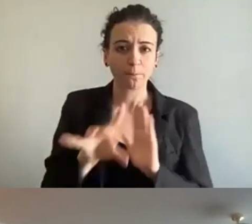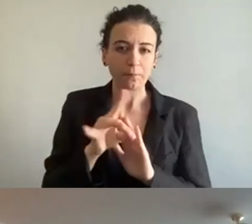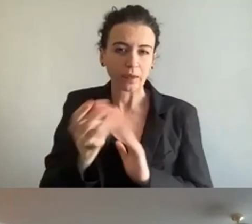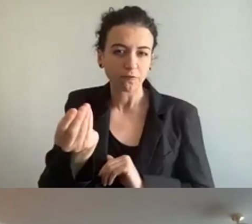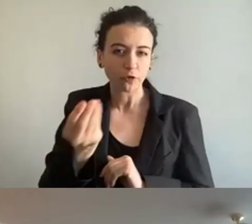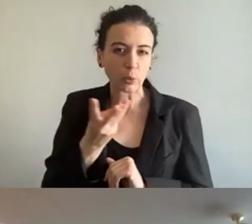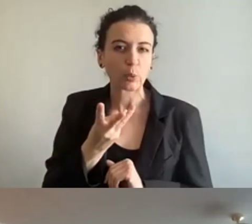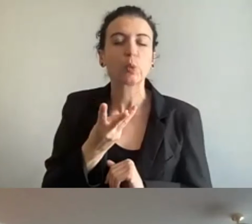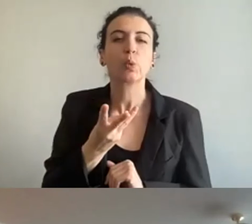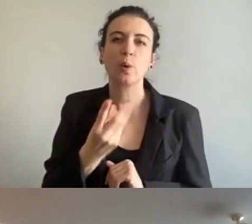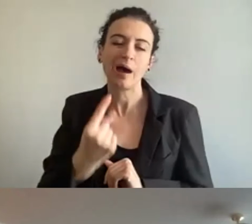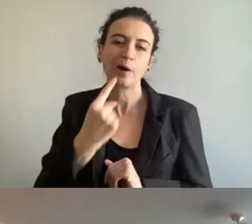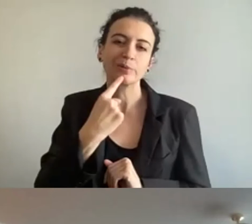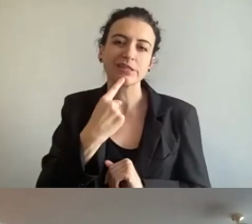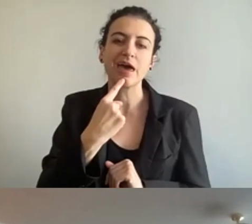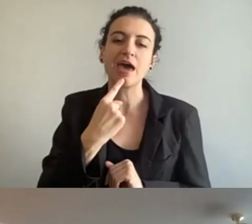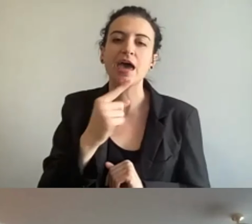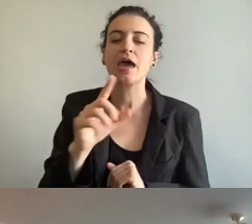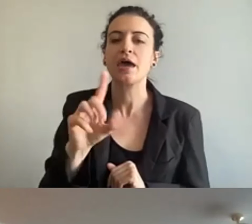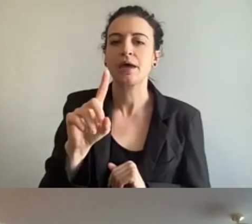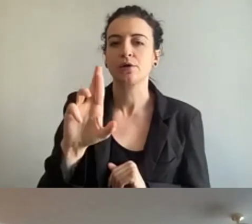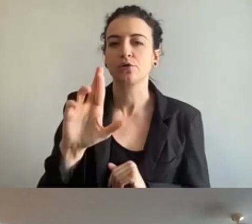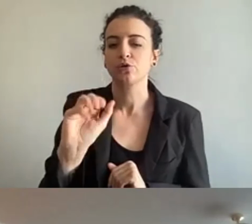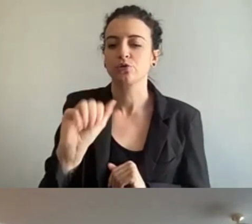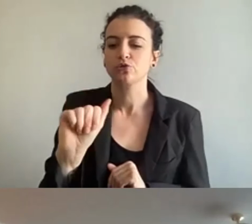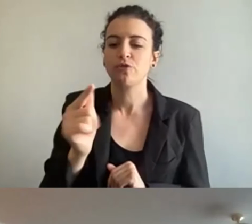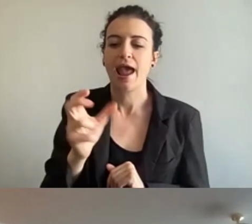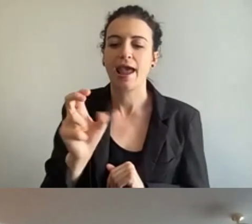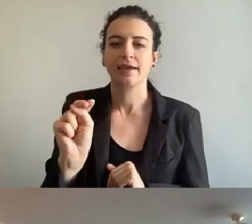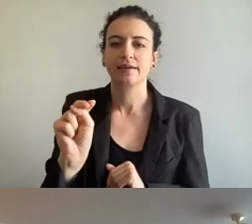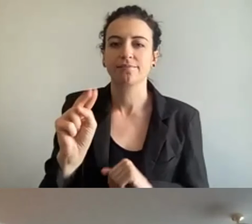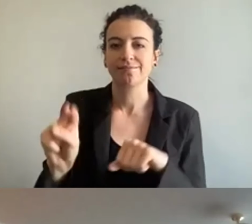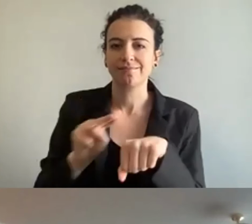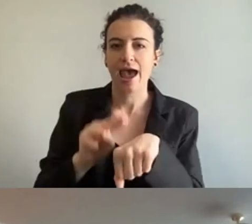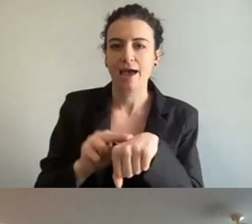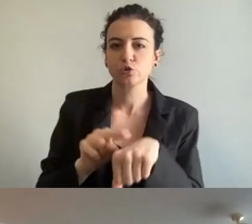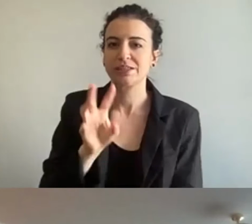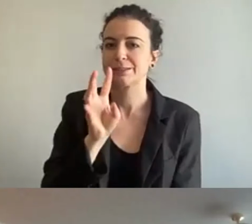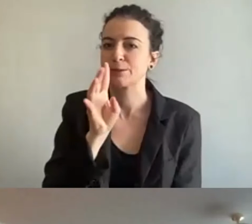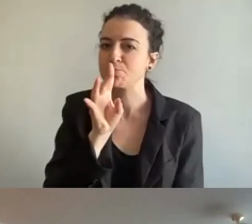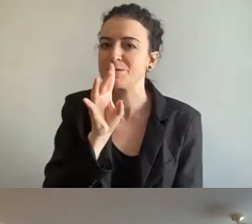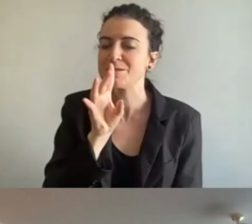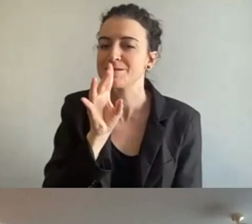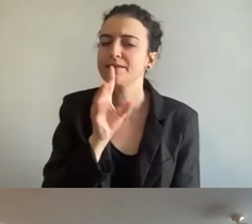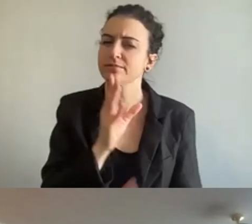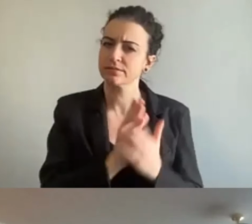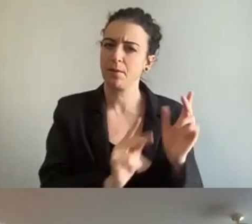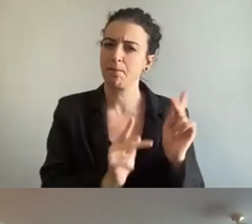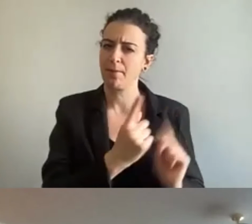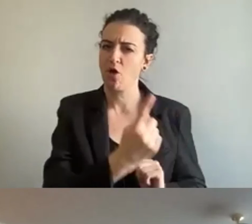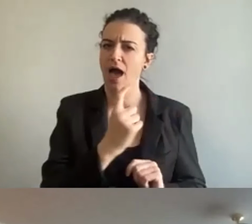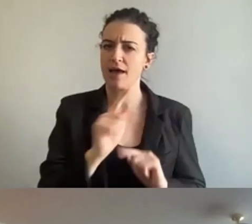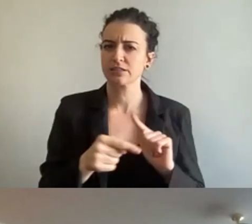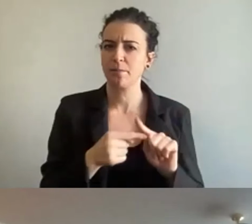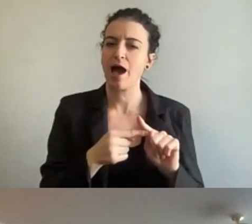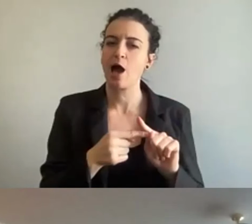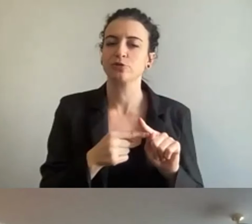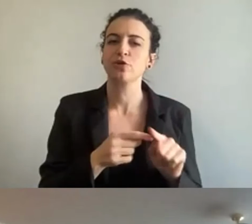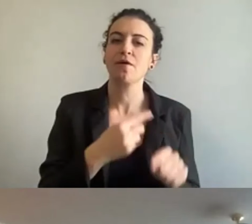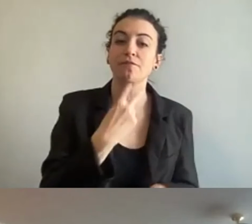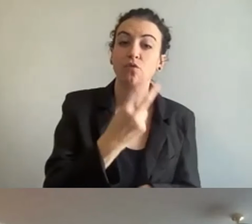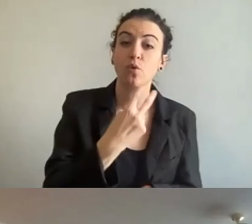say Dragon Naturally Speaking. I know someone asked about voice to text, and that's a really popular voice to text option. I would also say